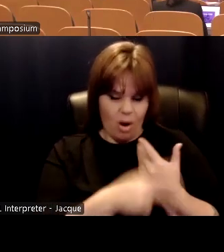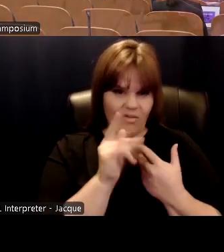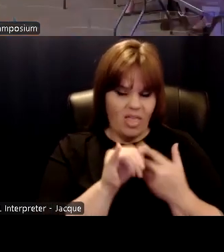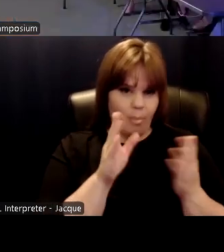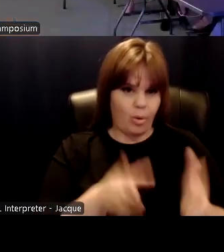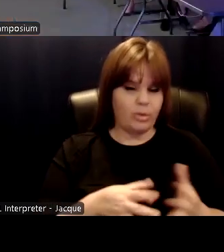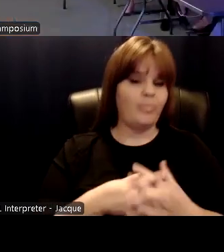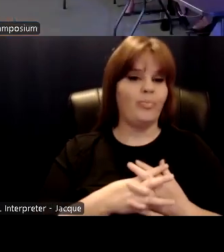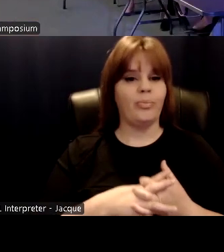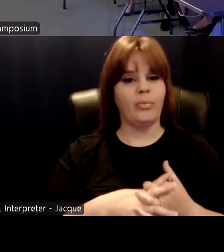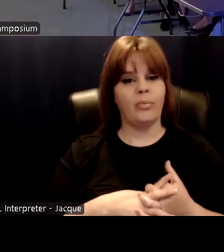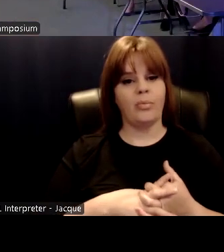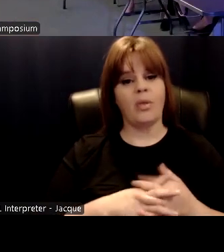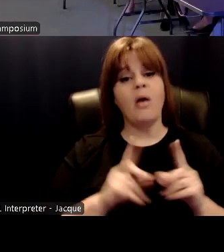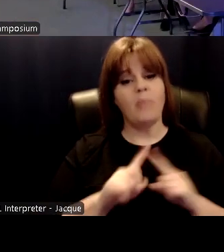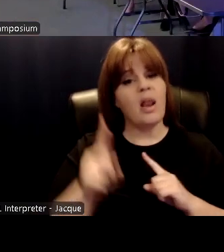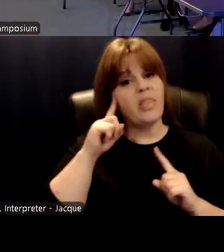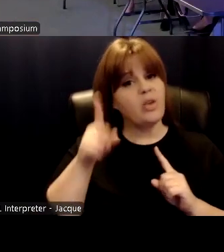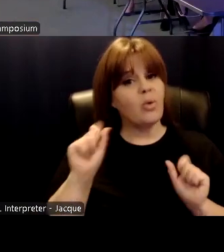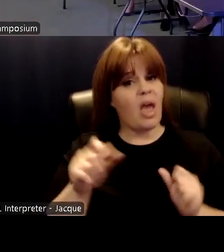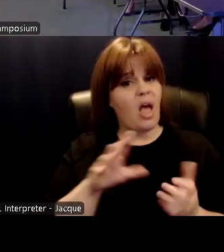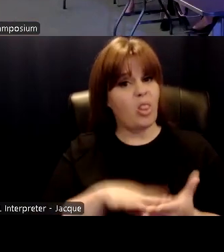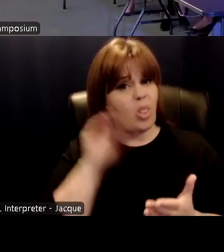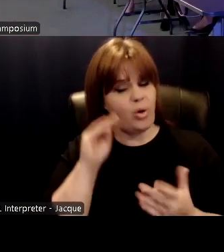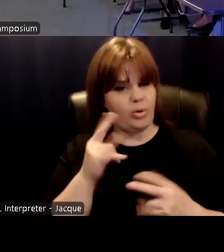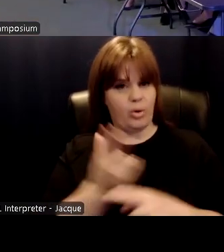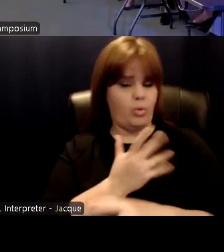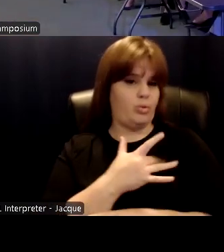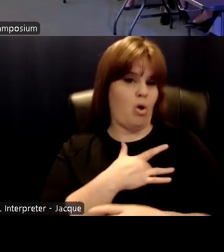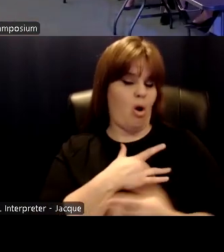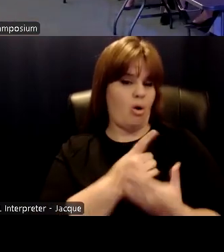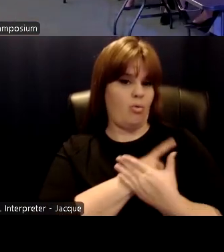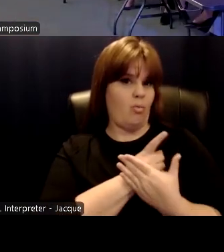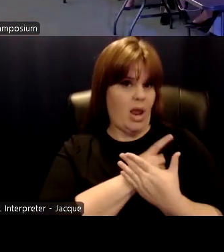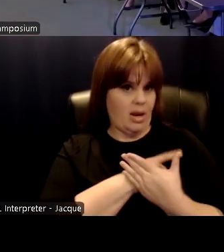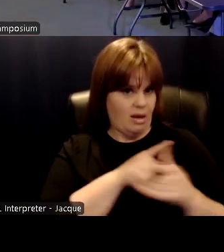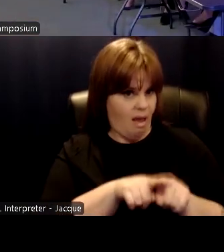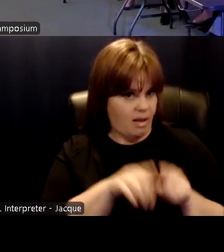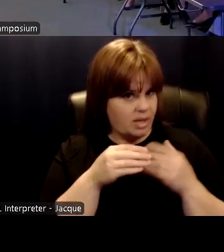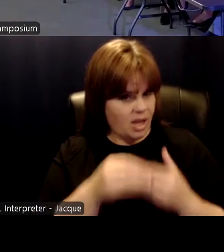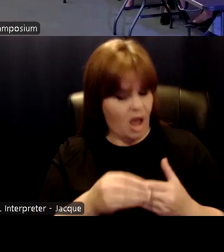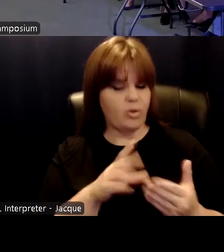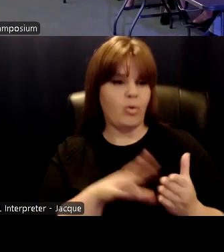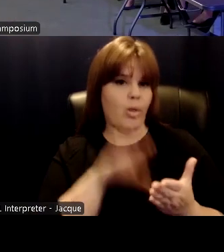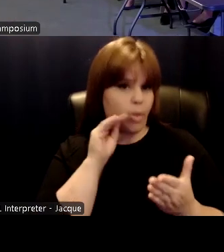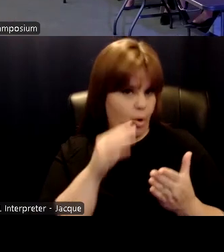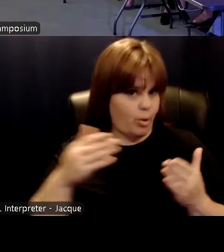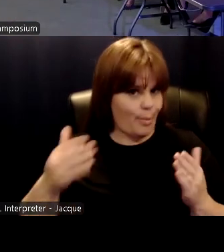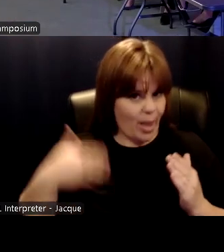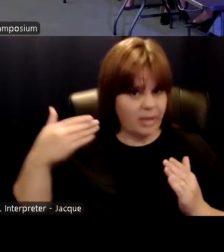person. But I think you can learn to use your heart rate as a guide. You can learn pacing strategies. You